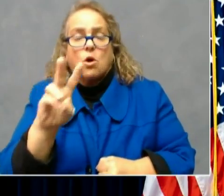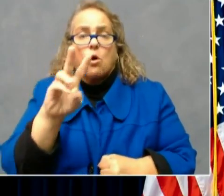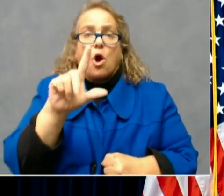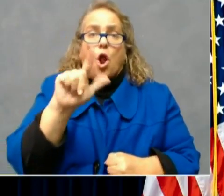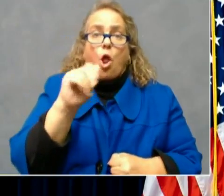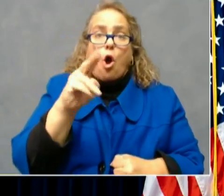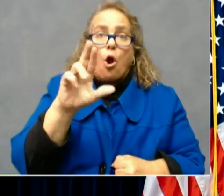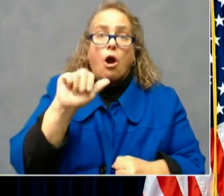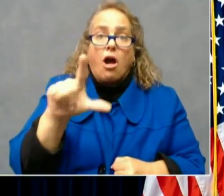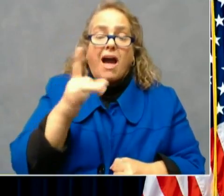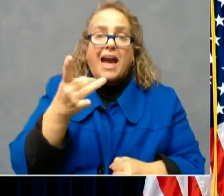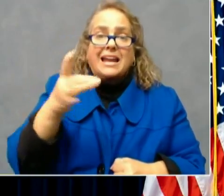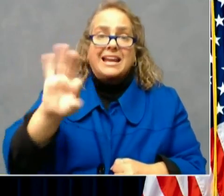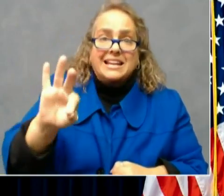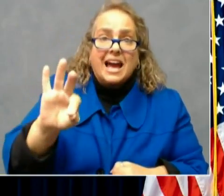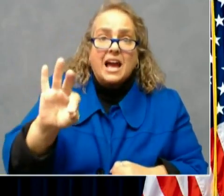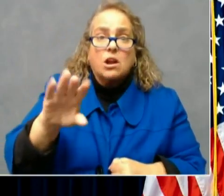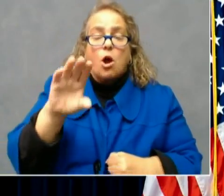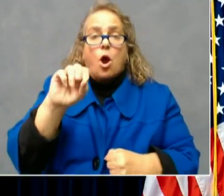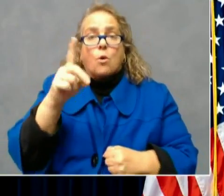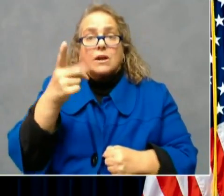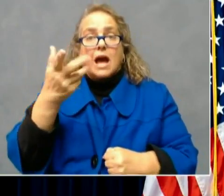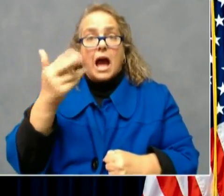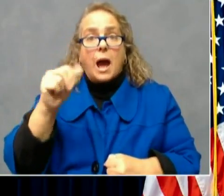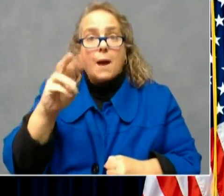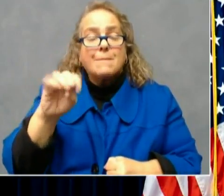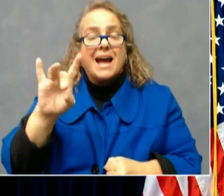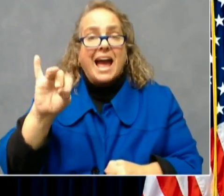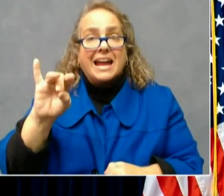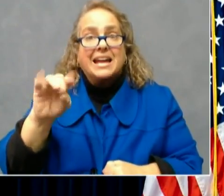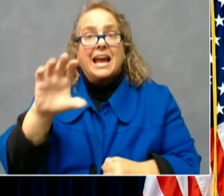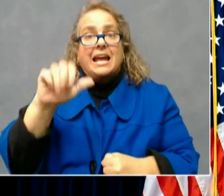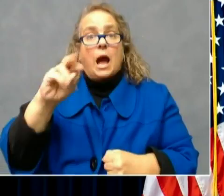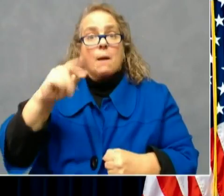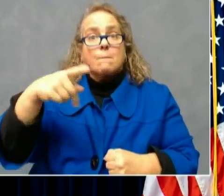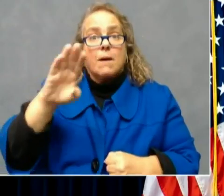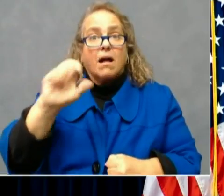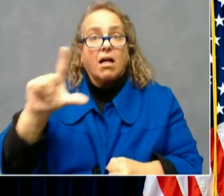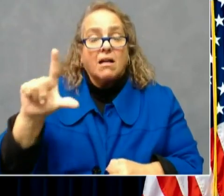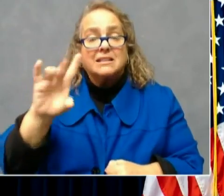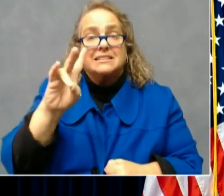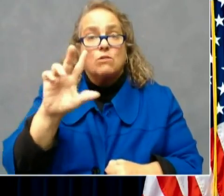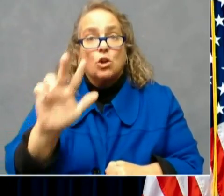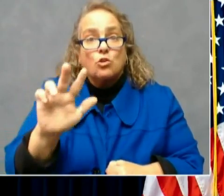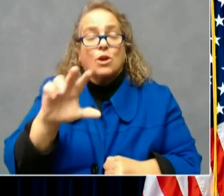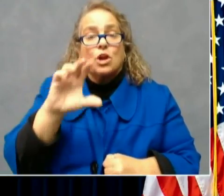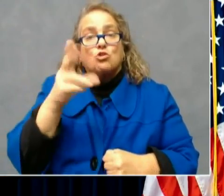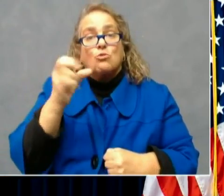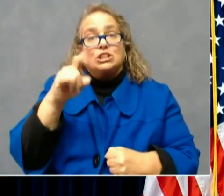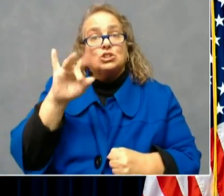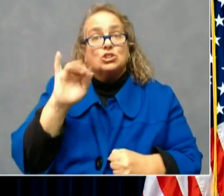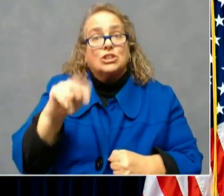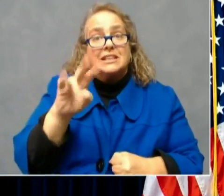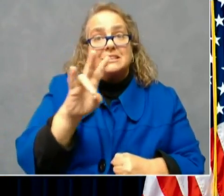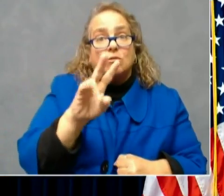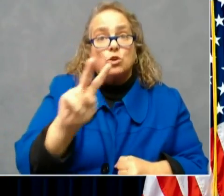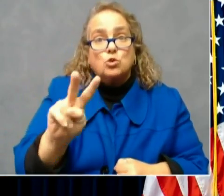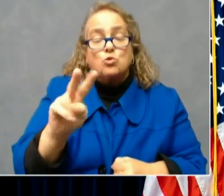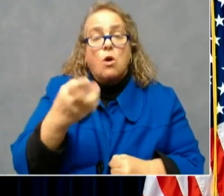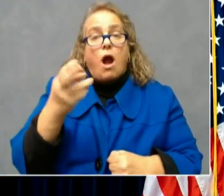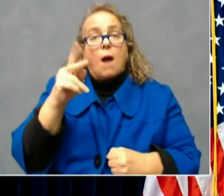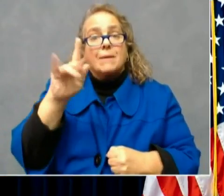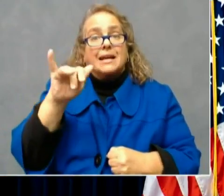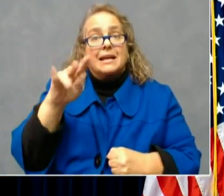89. Oldham, 80. Campbell, 73. Christian, 72. Hopkins,